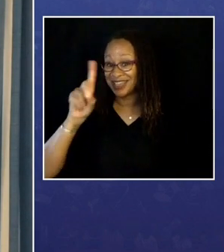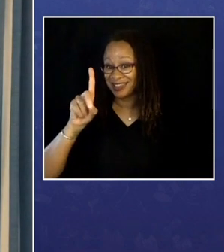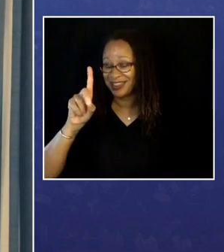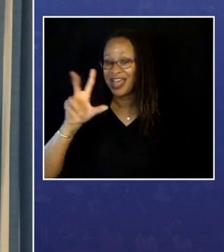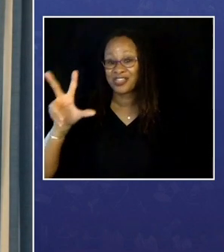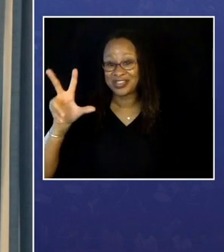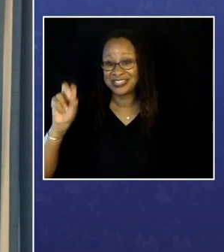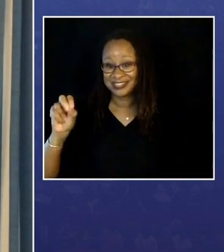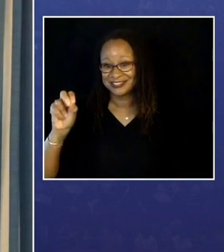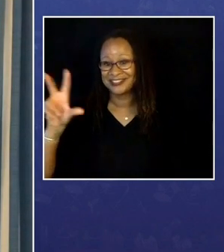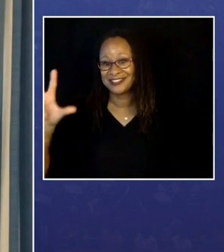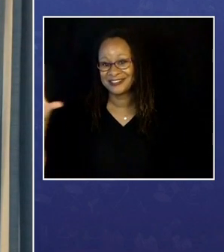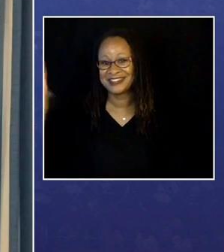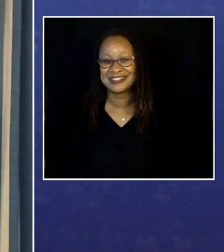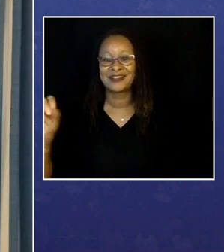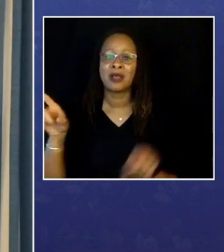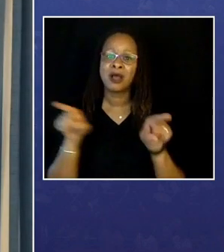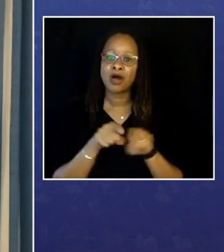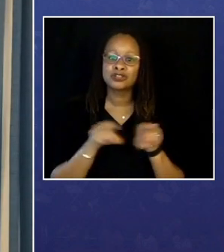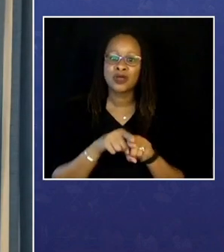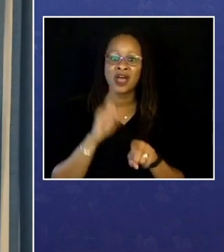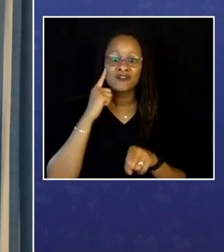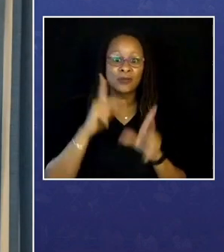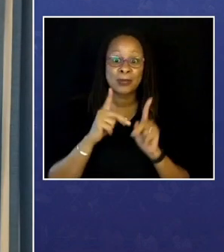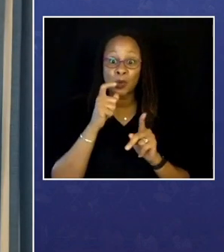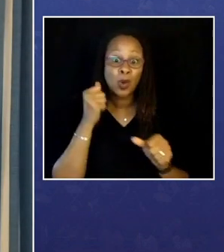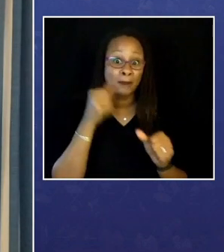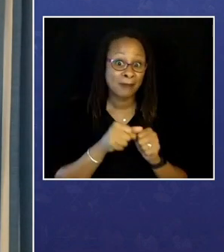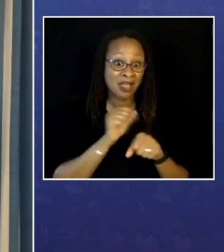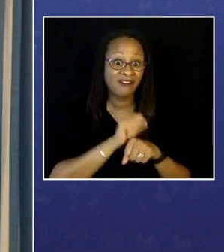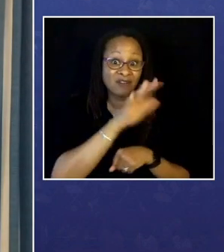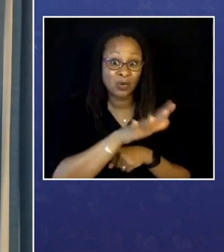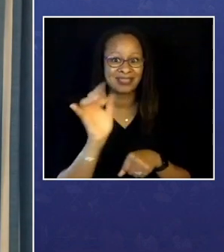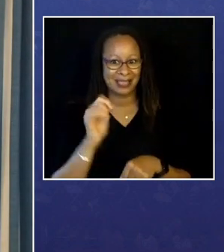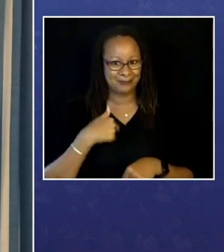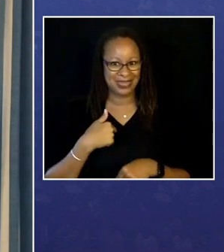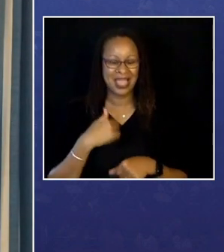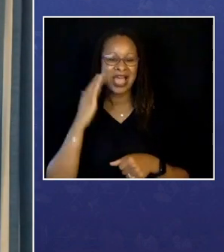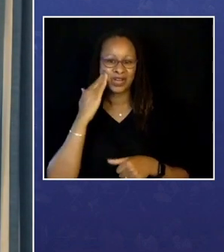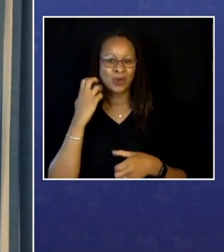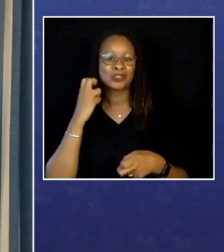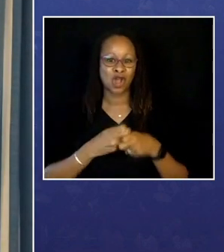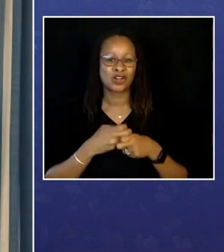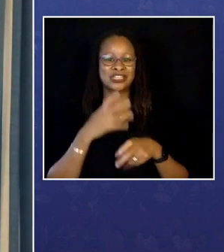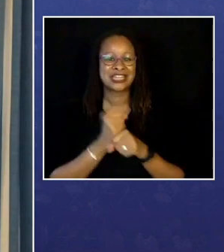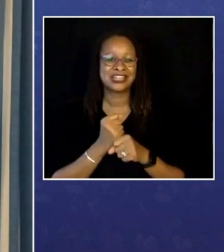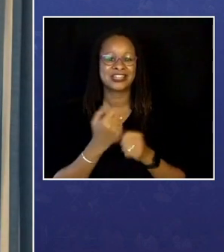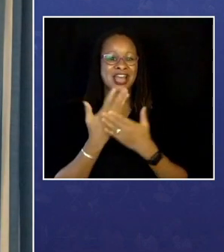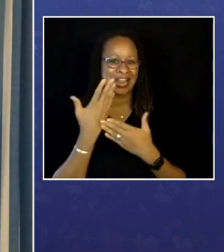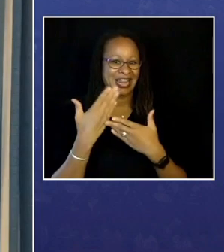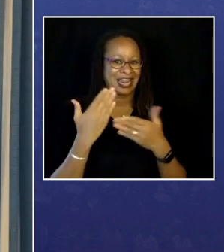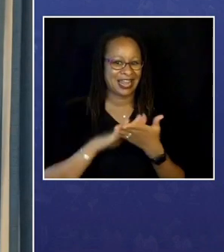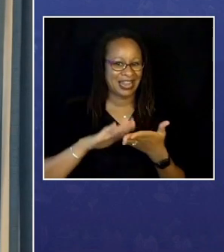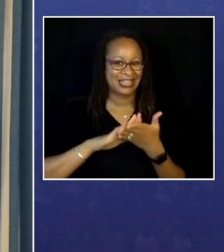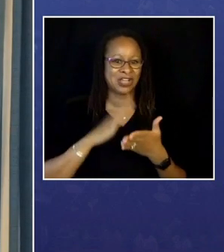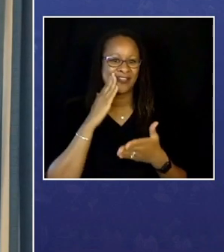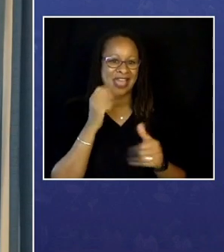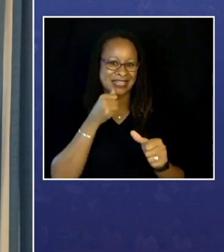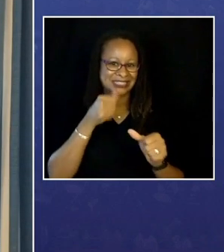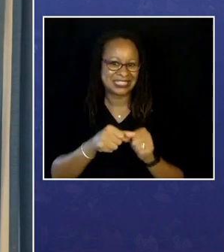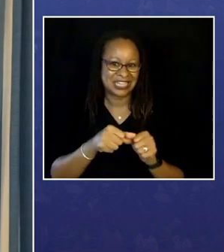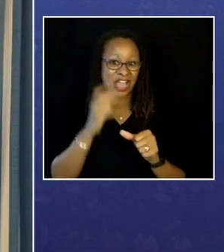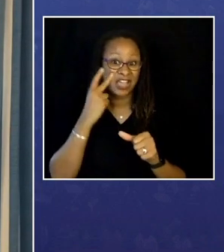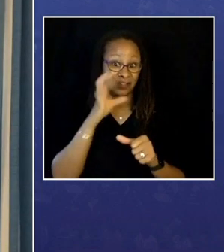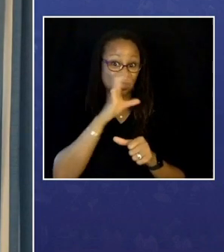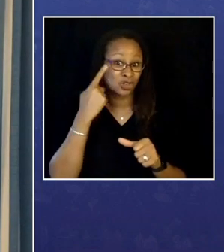to 30330. Also, those of y'all voting by mail like I am, I know it's hard to get your clean hands on that well-deserved sticker,